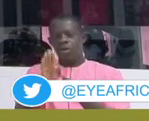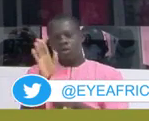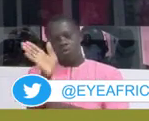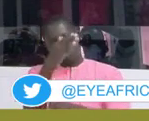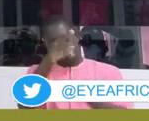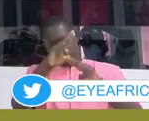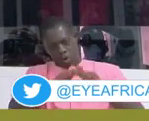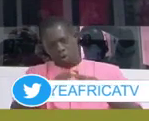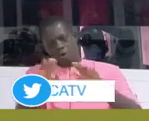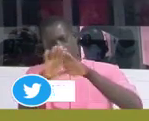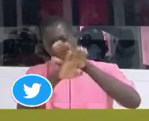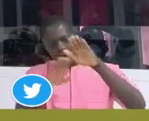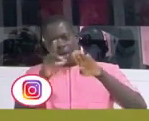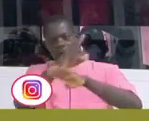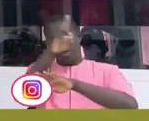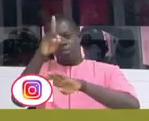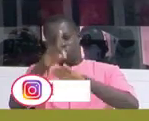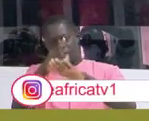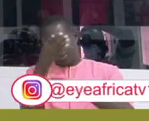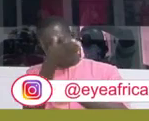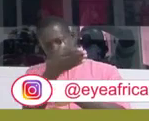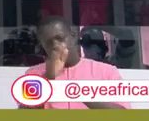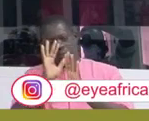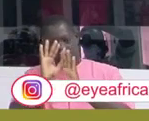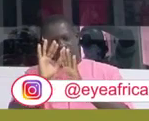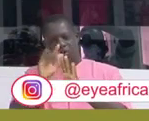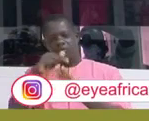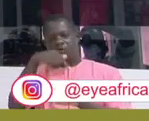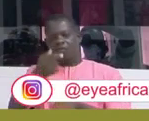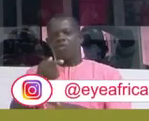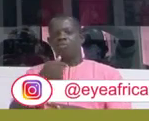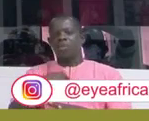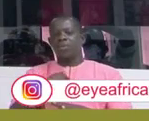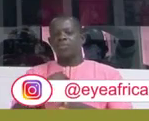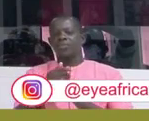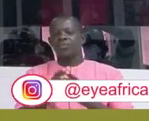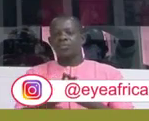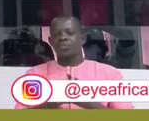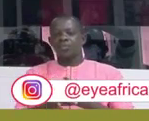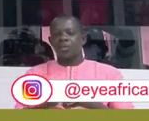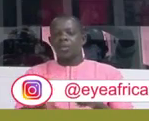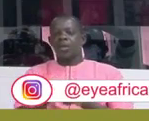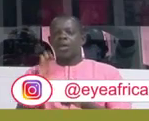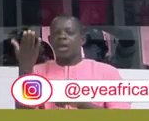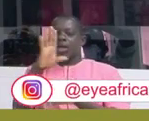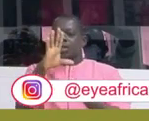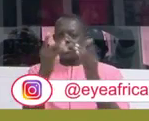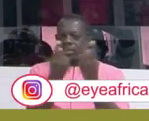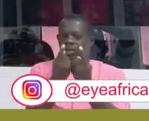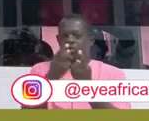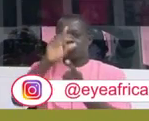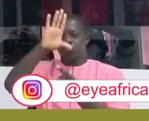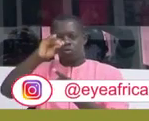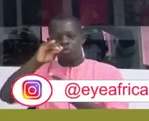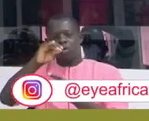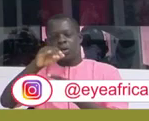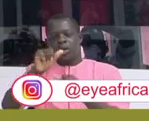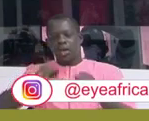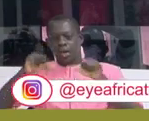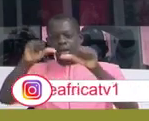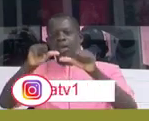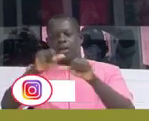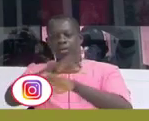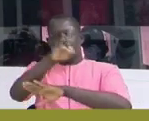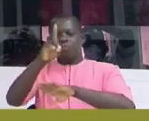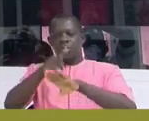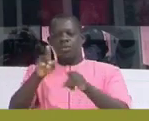He said to me, "Okay, go and sit under the ver and wait for whatever whatever he had to take